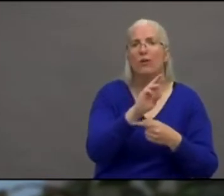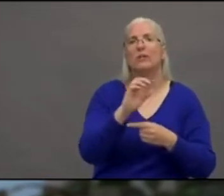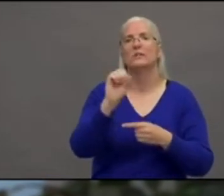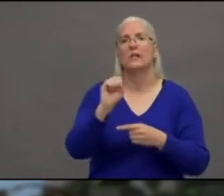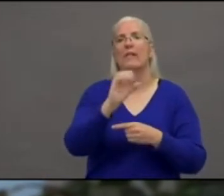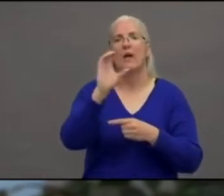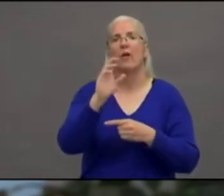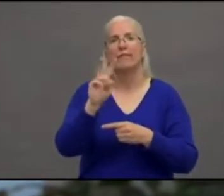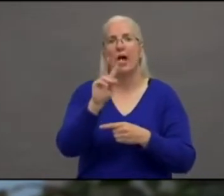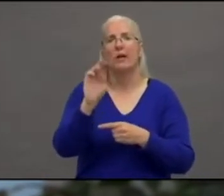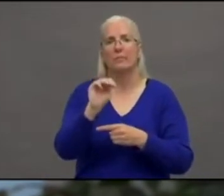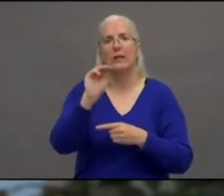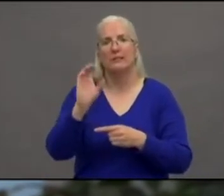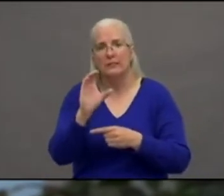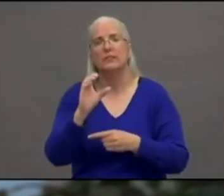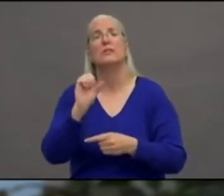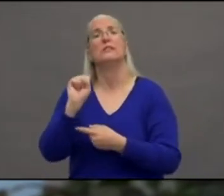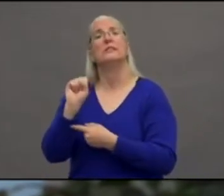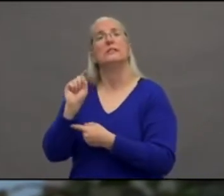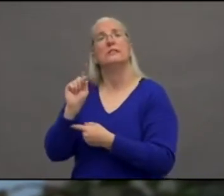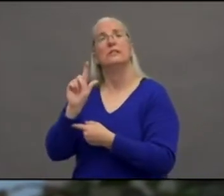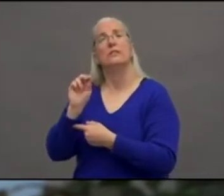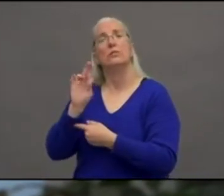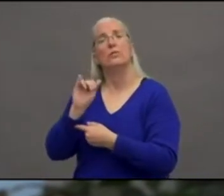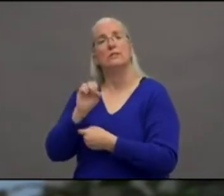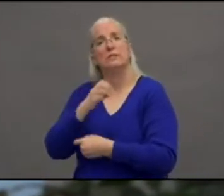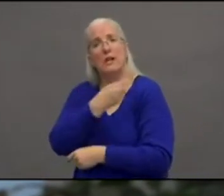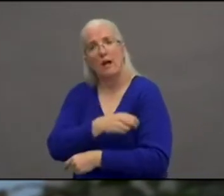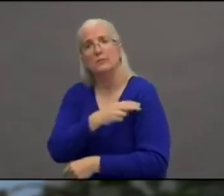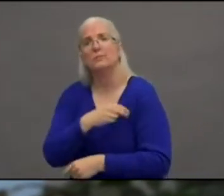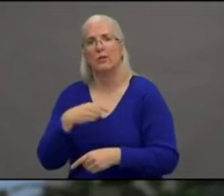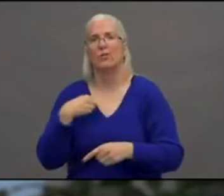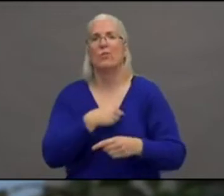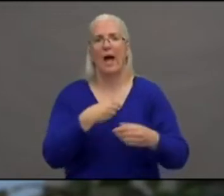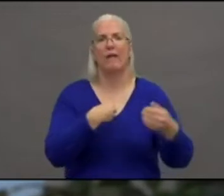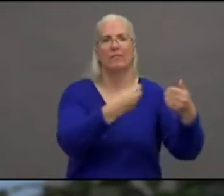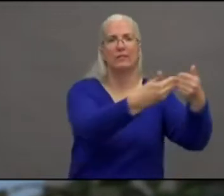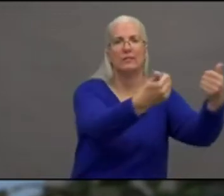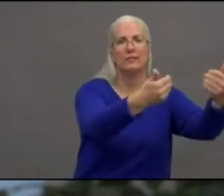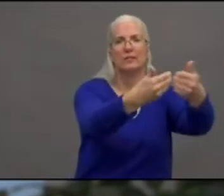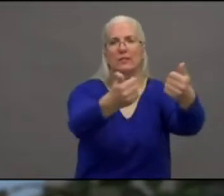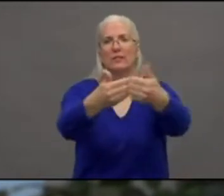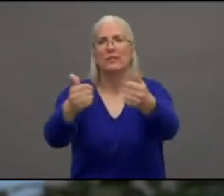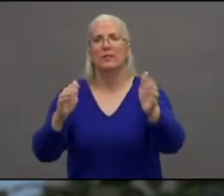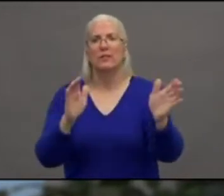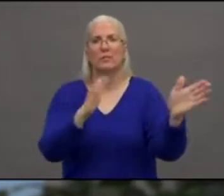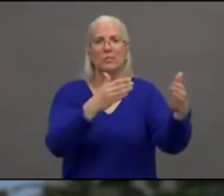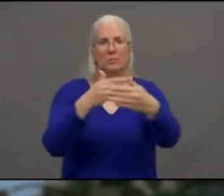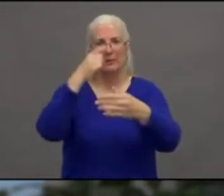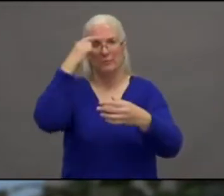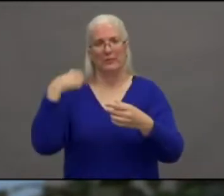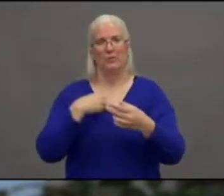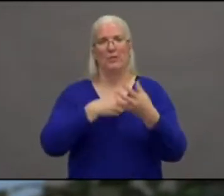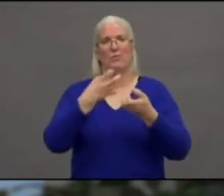they're isolated from each other, and that's to help prevent droplets and aerosols from spreading, protects the staff,